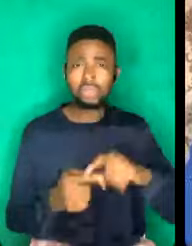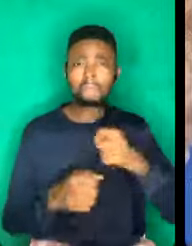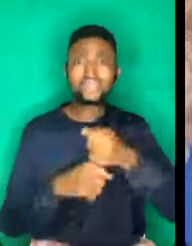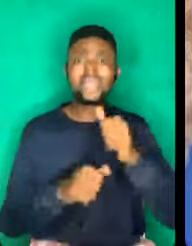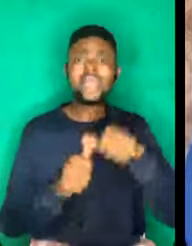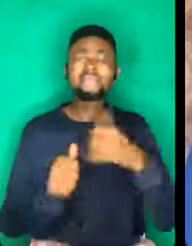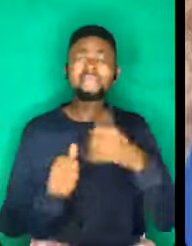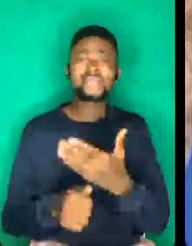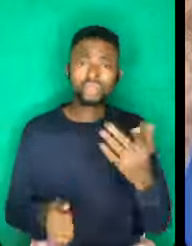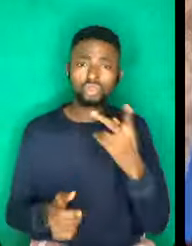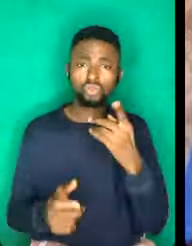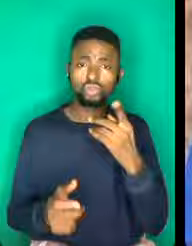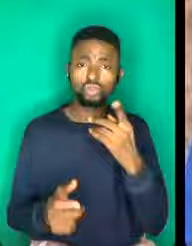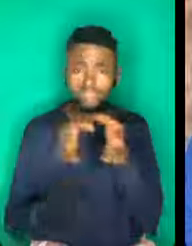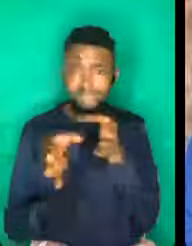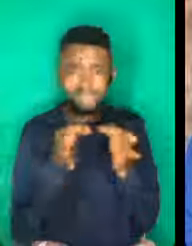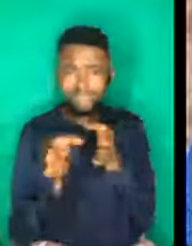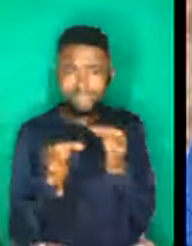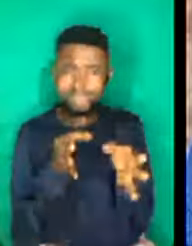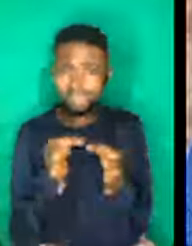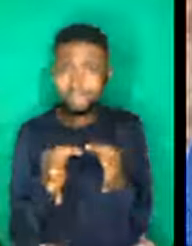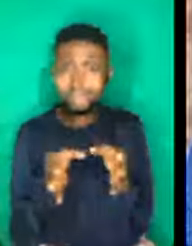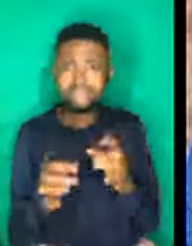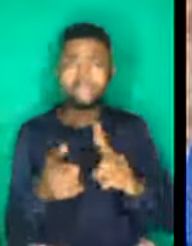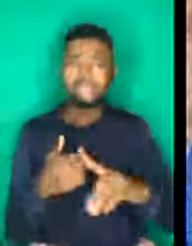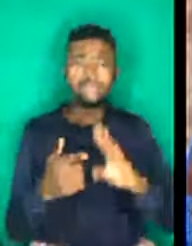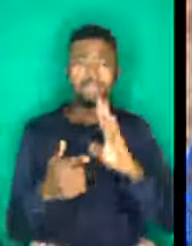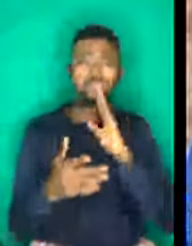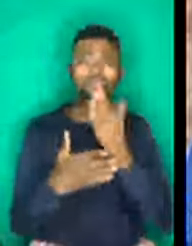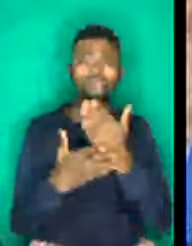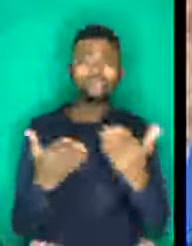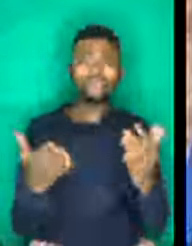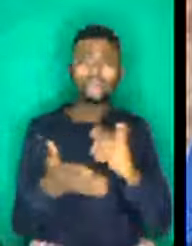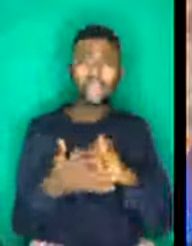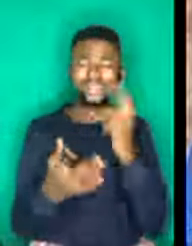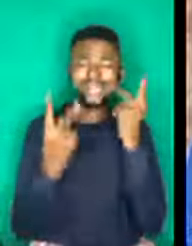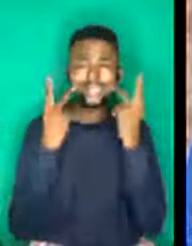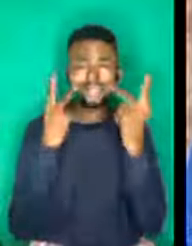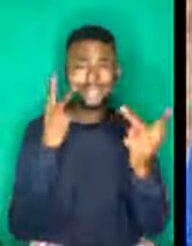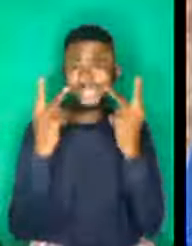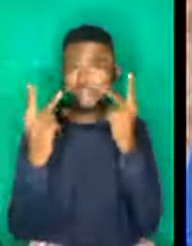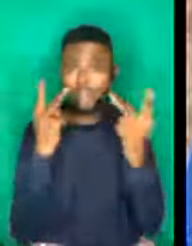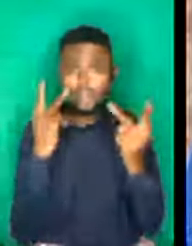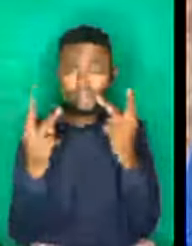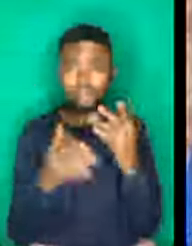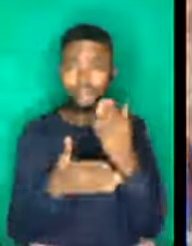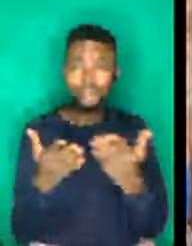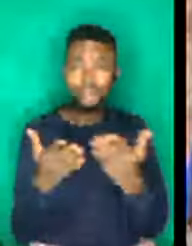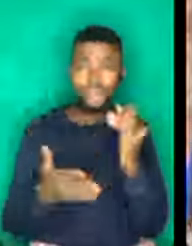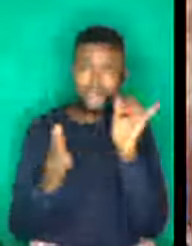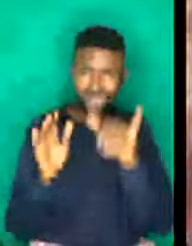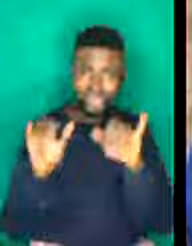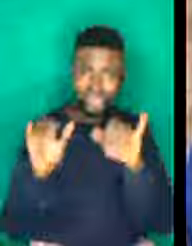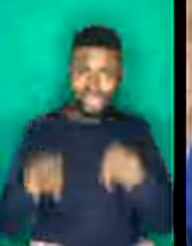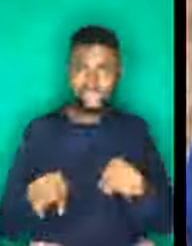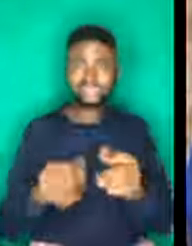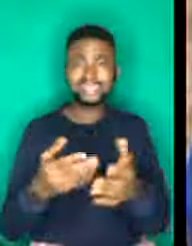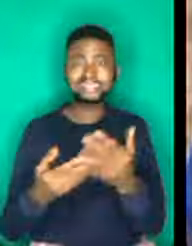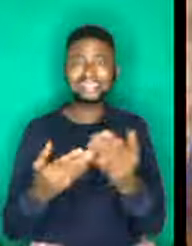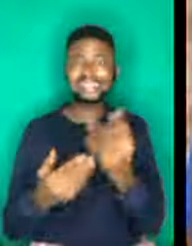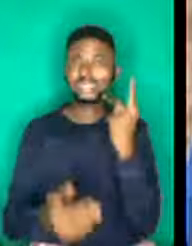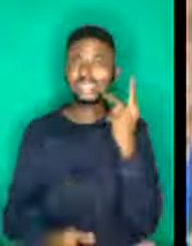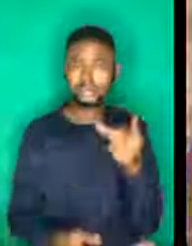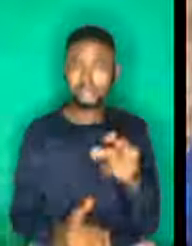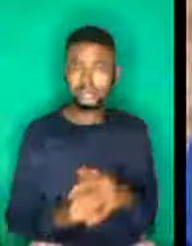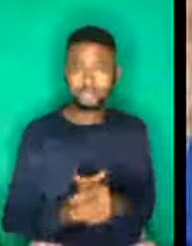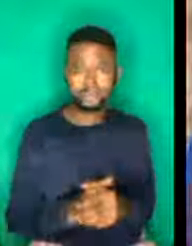all your explanation, everything to be something that is visible, something they can quickly see. Then